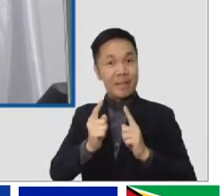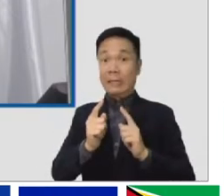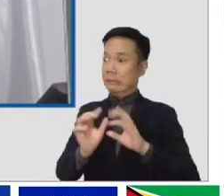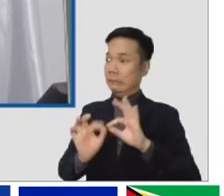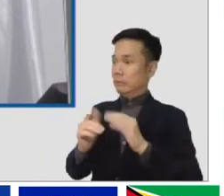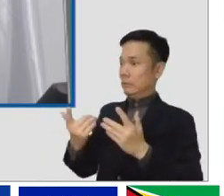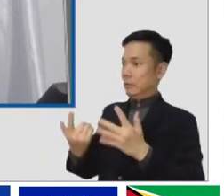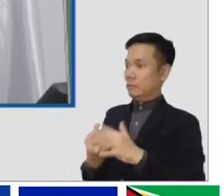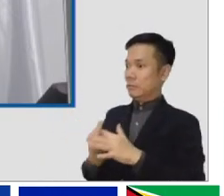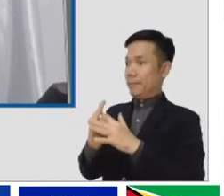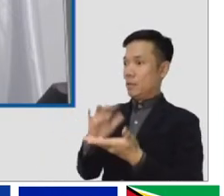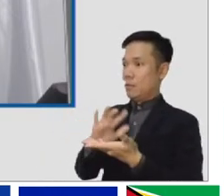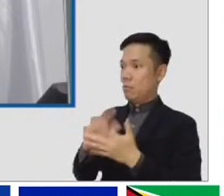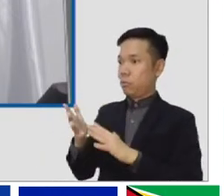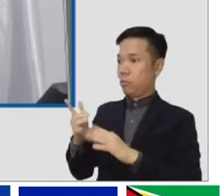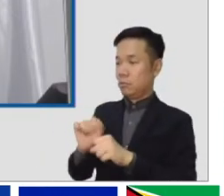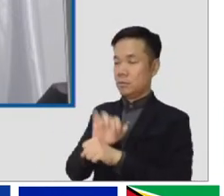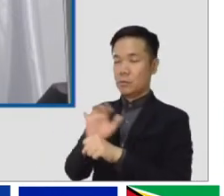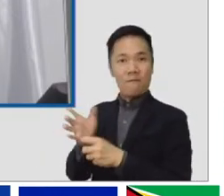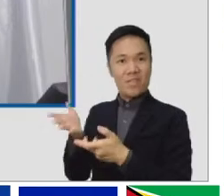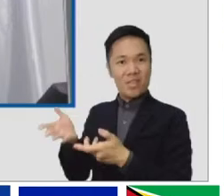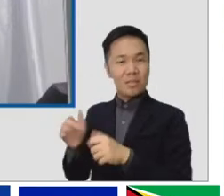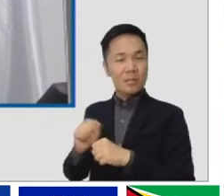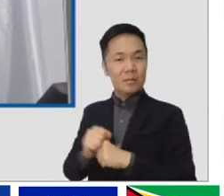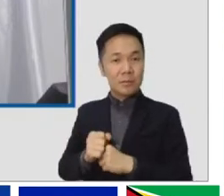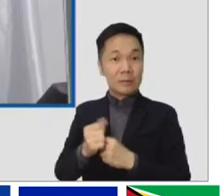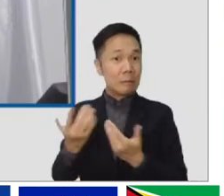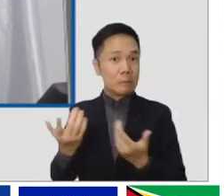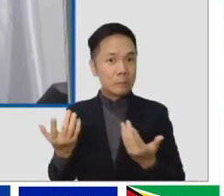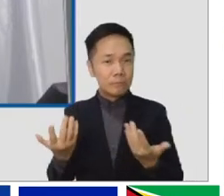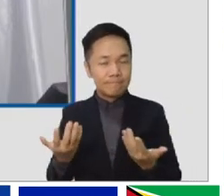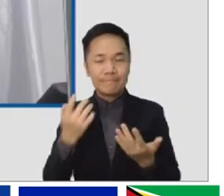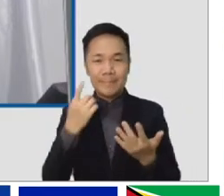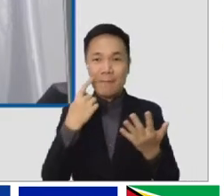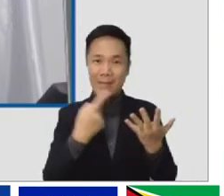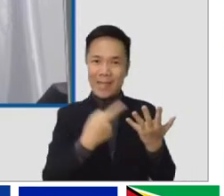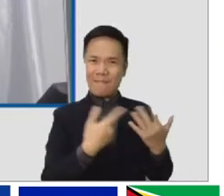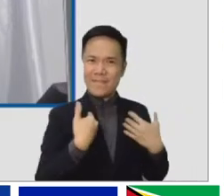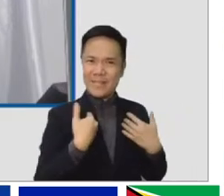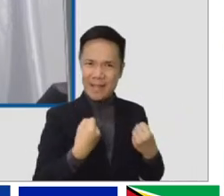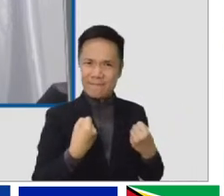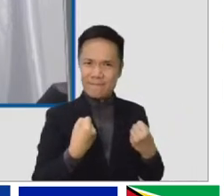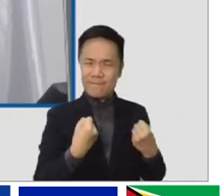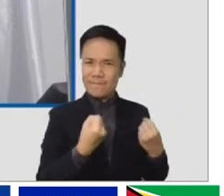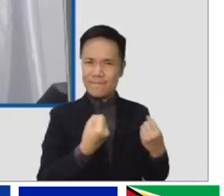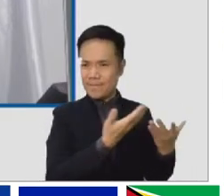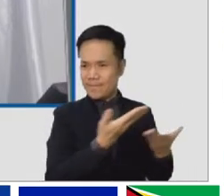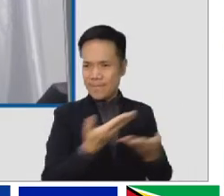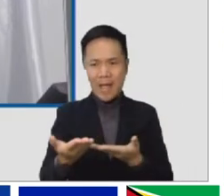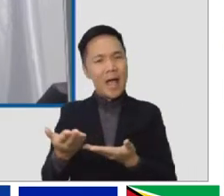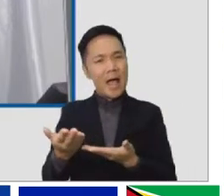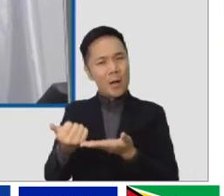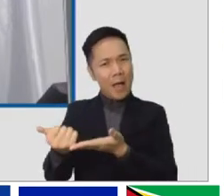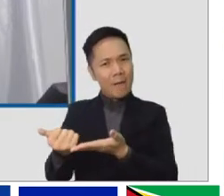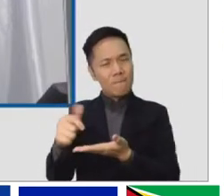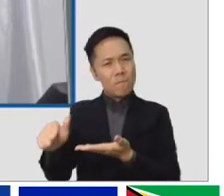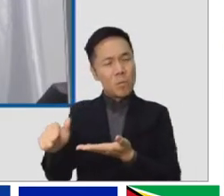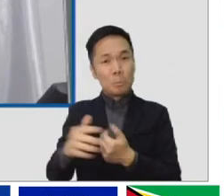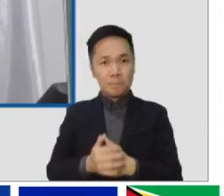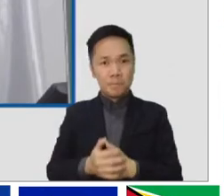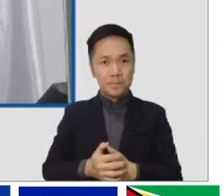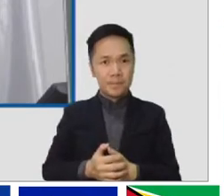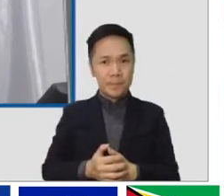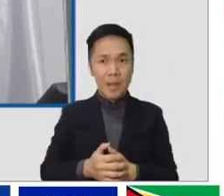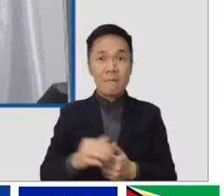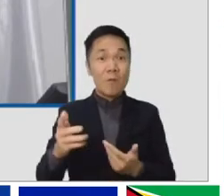health care provisions as well for us to be able to provide assistance in the border areas. We have